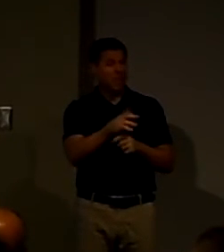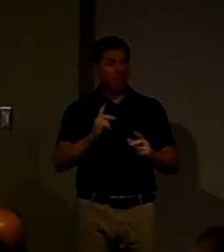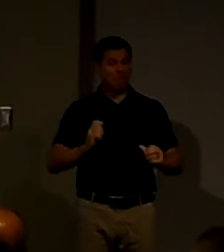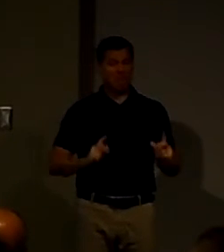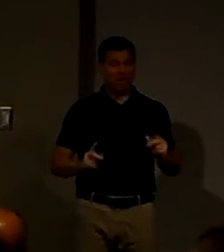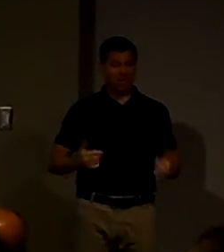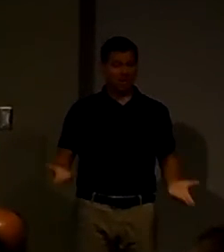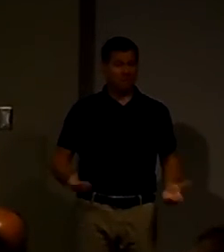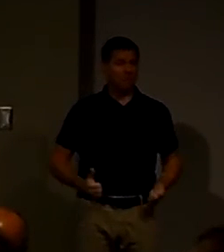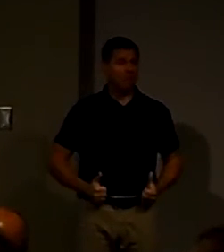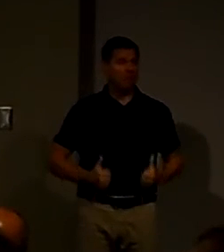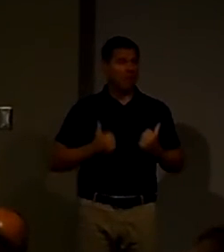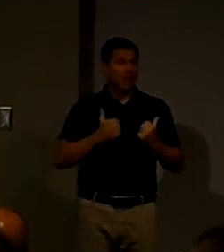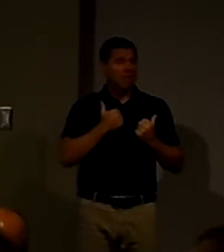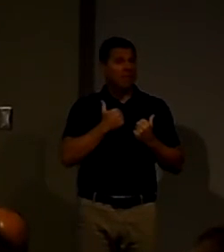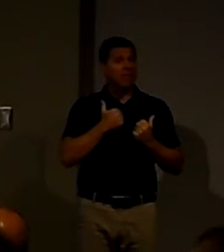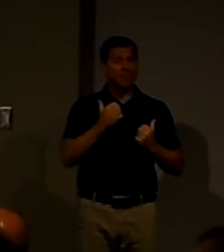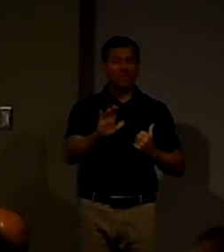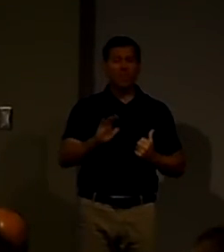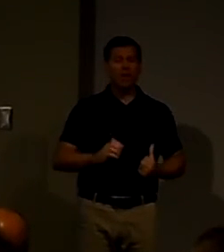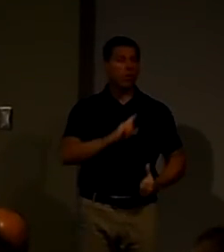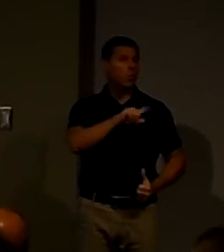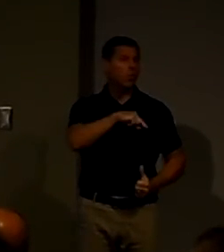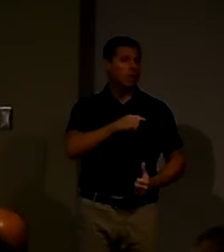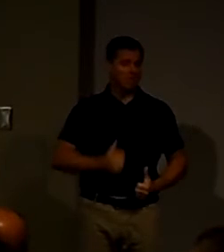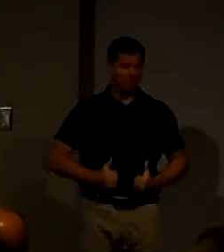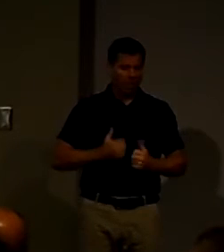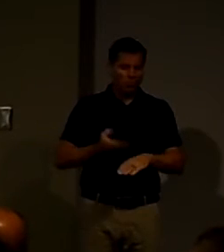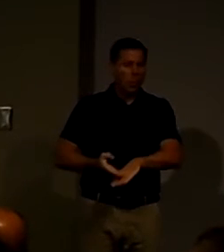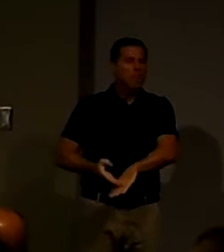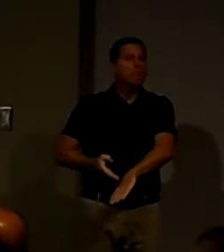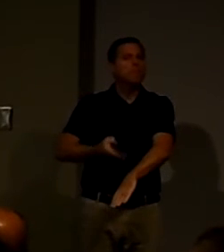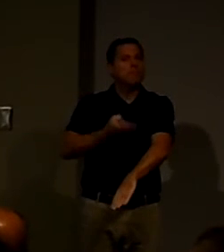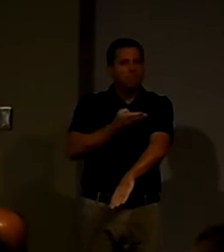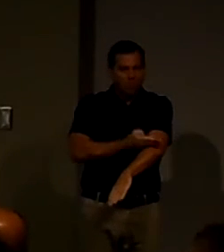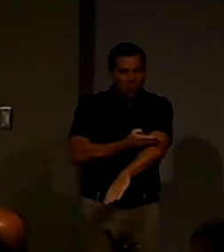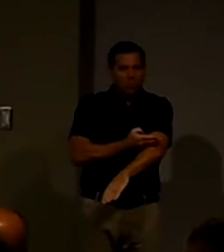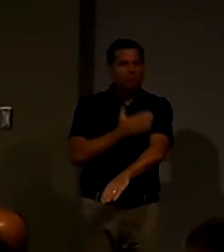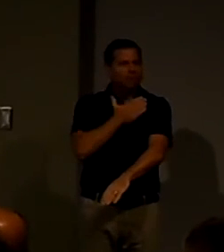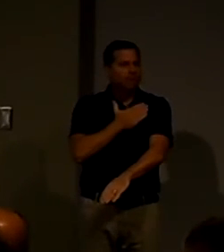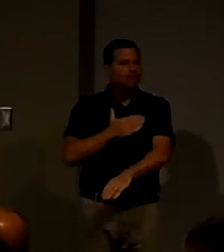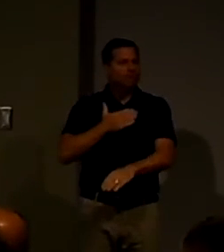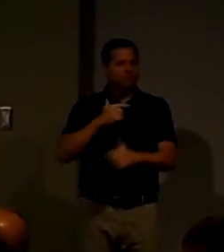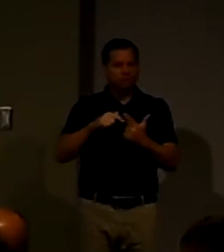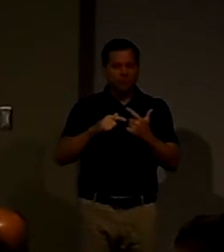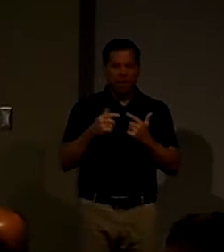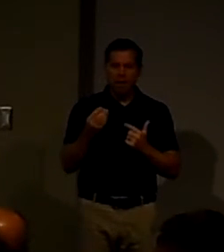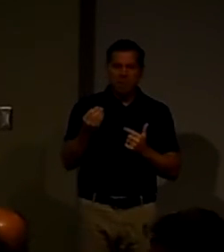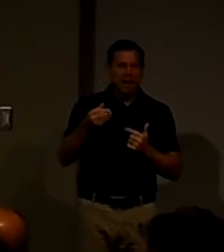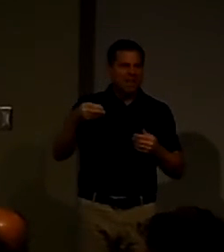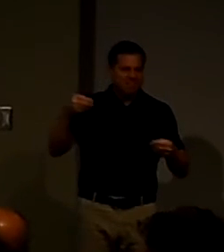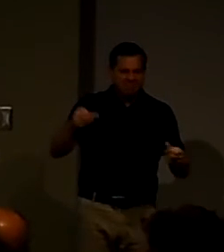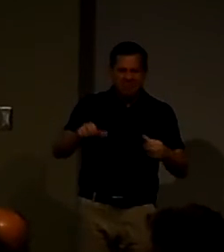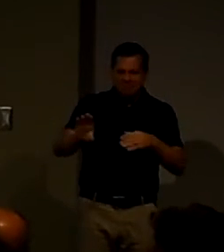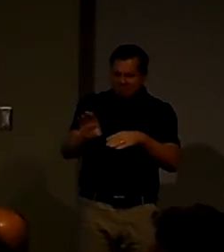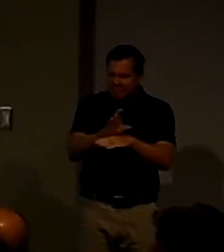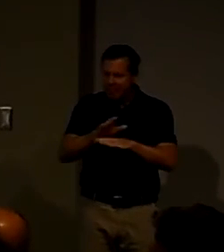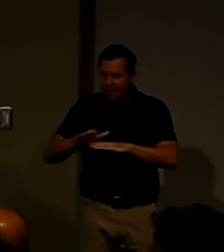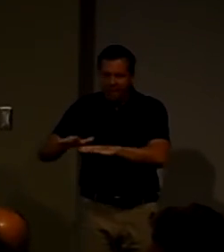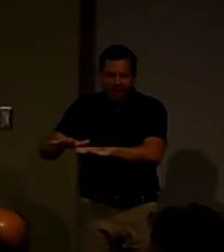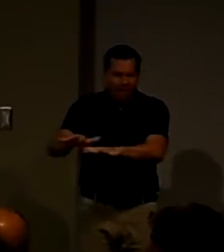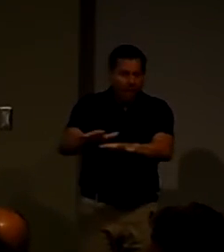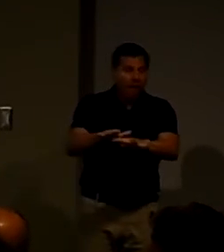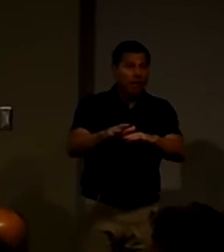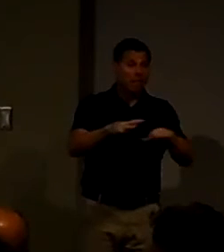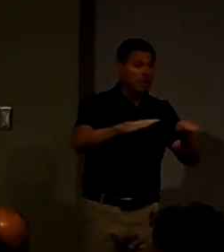economic lot of all of those in this whole Tampa Bay region. Quality of life, again, more money, more activity within the region.